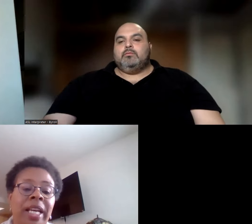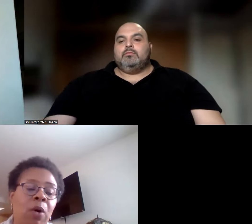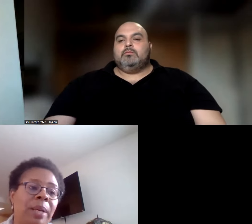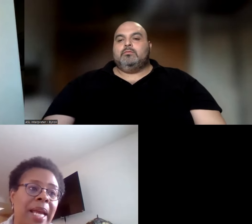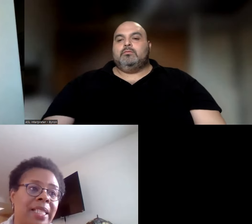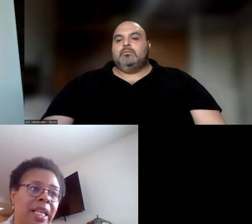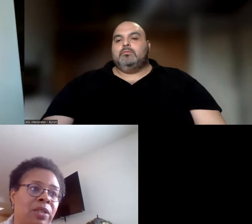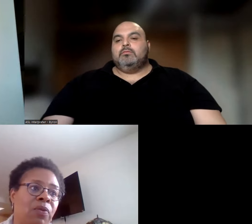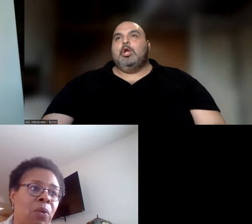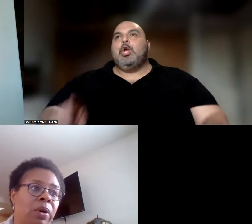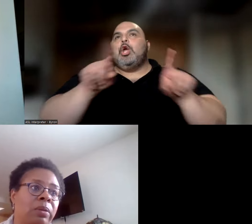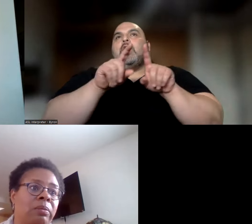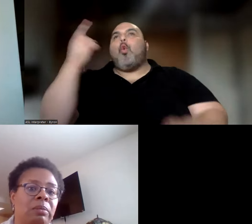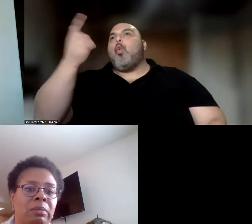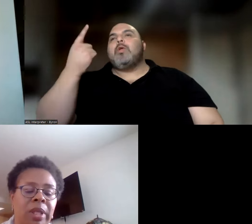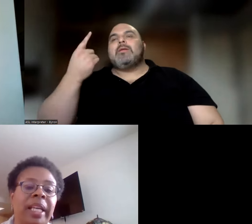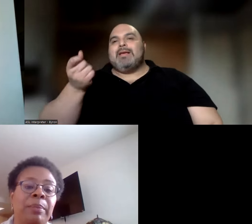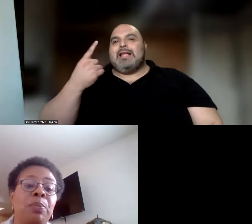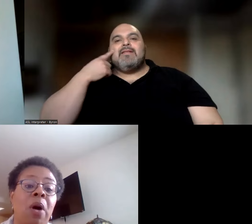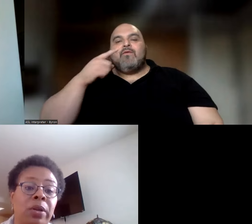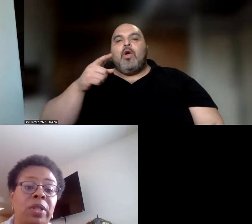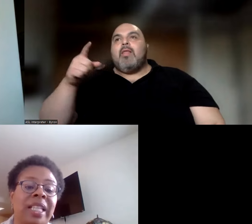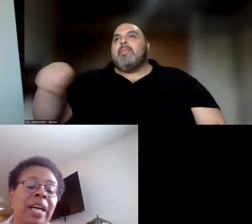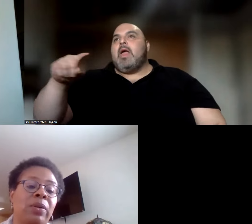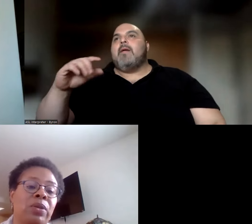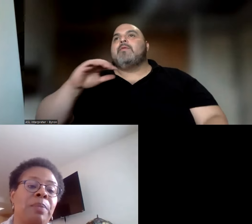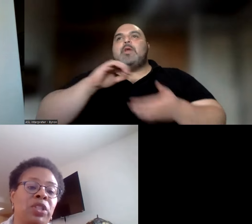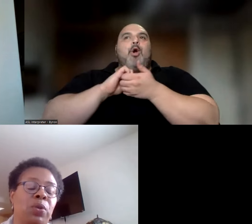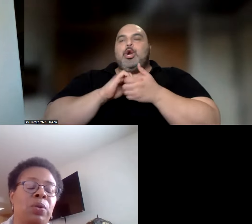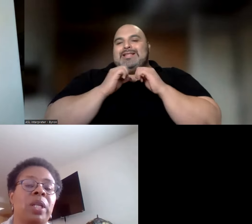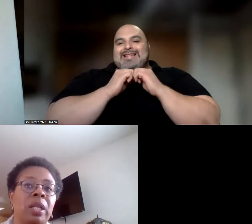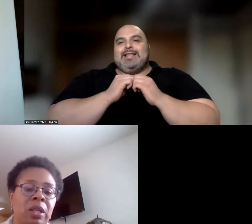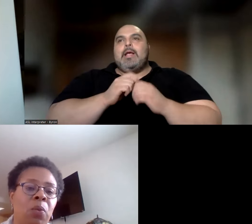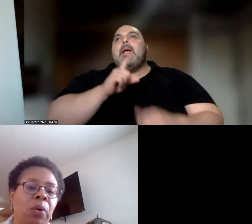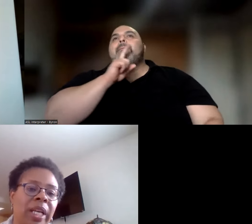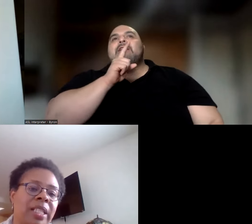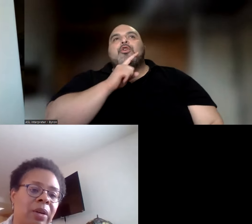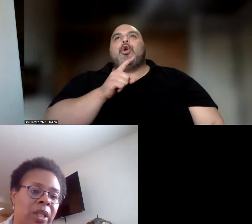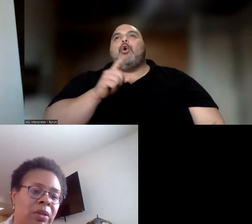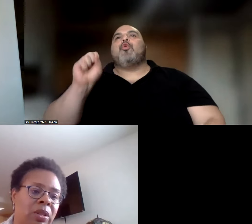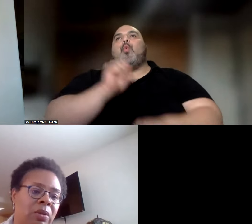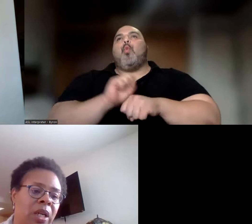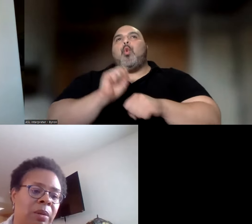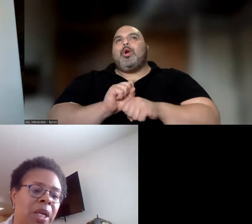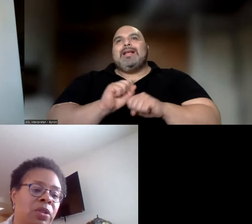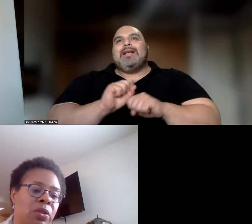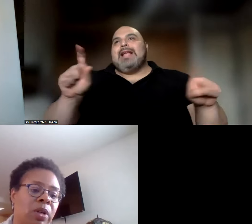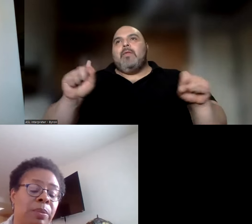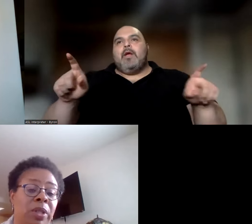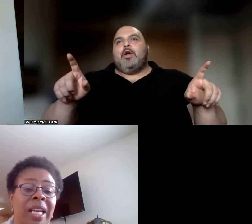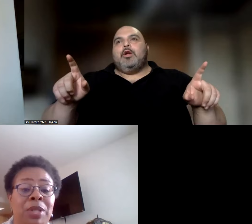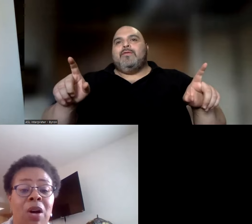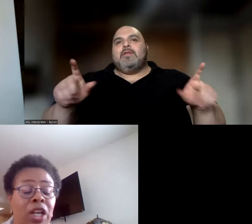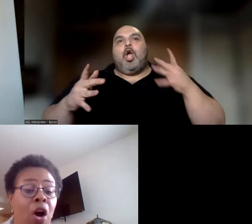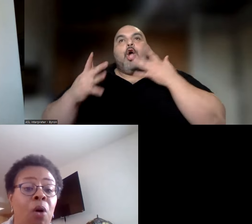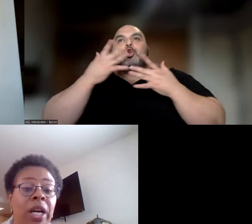and it only makes sense for them to partner together to make sure the work gets out there to underserved